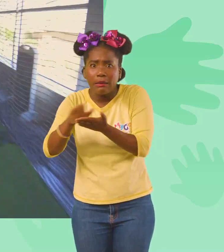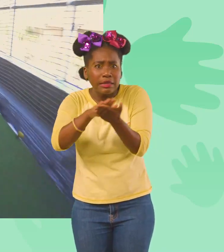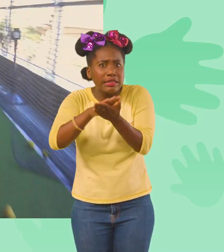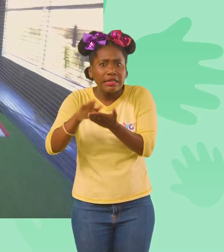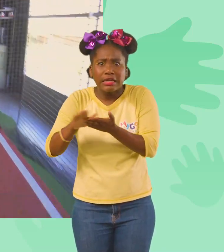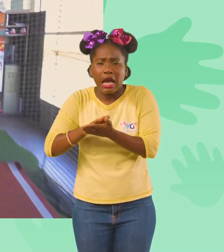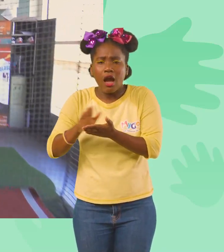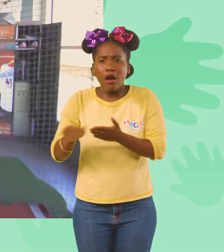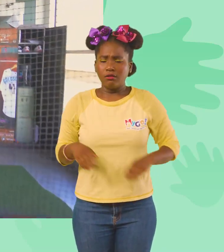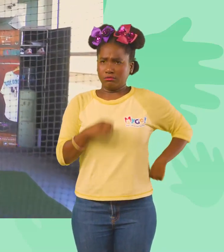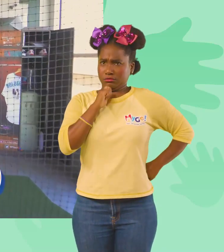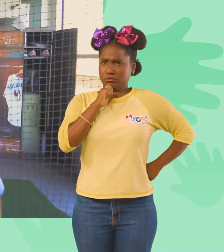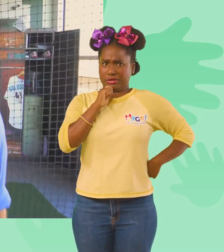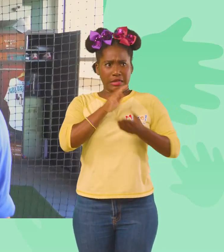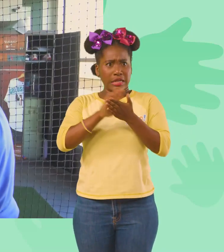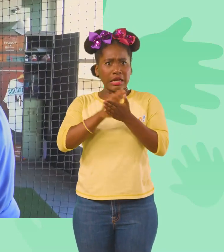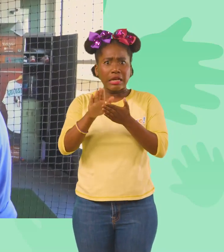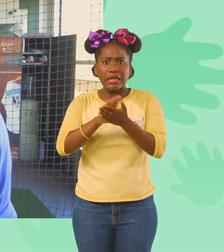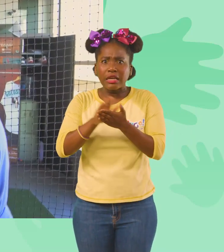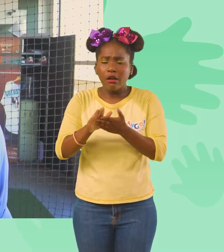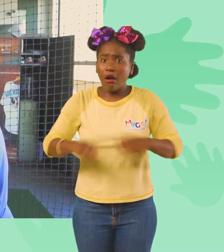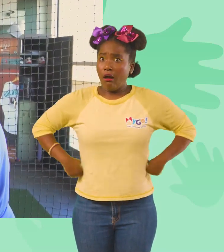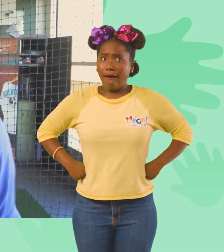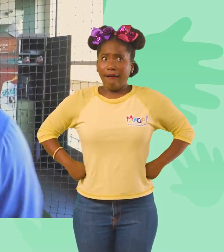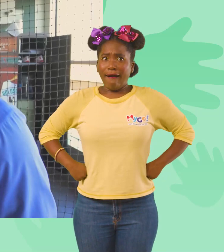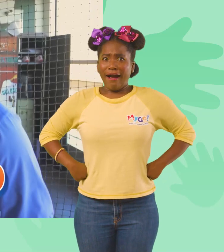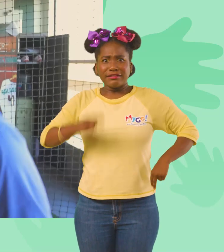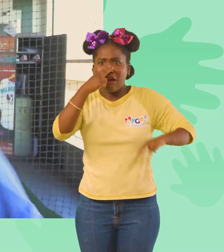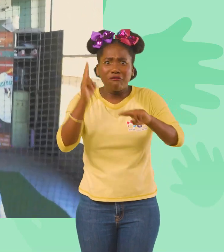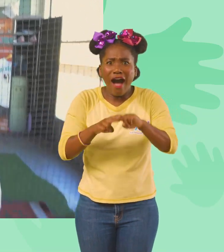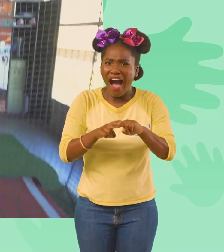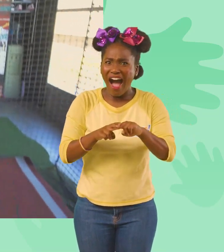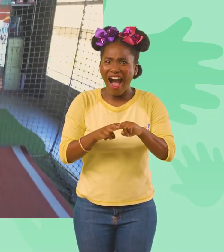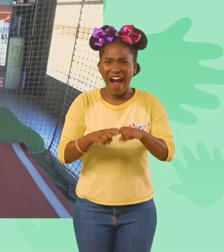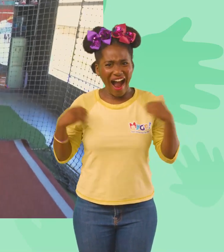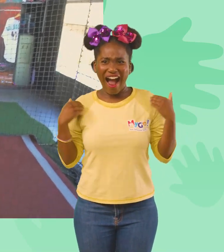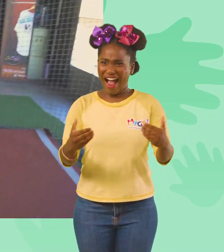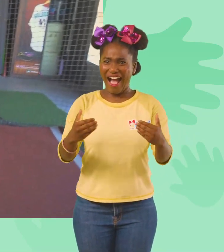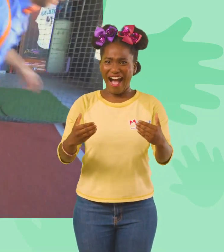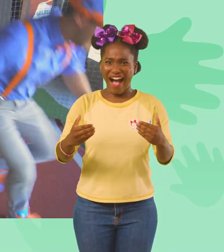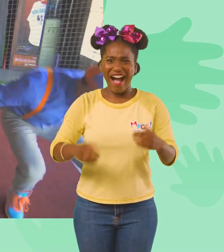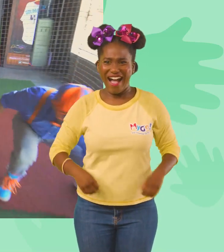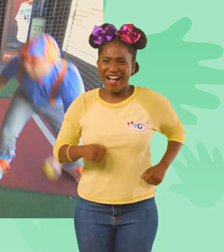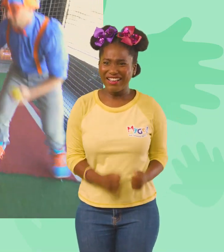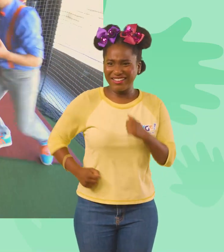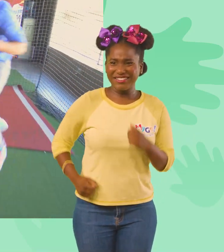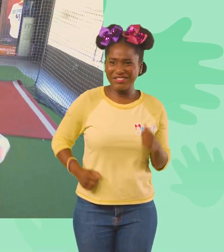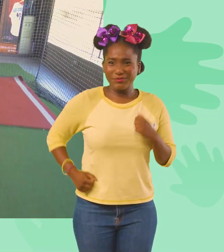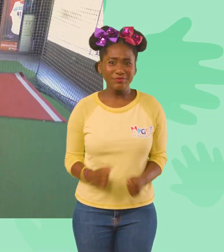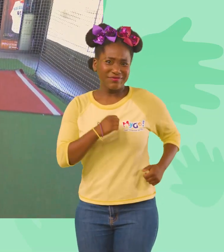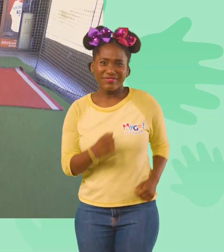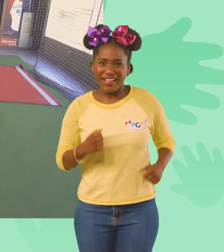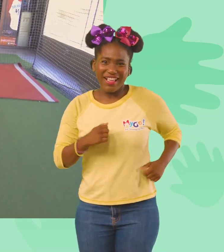up, clean up. Clean up? Clean up. That sounds fun. Clean up, clean up, clean up